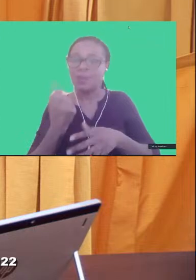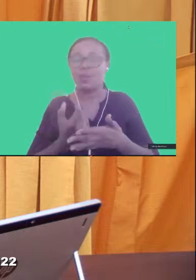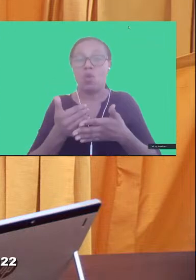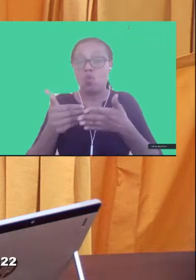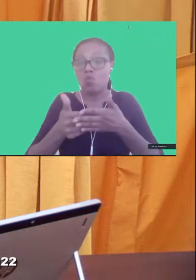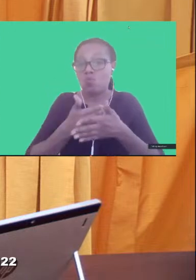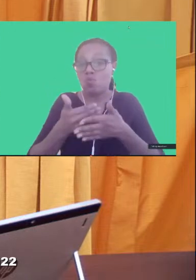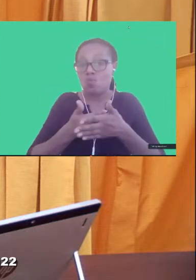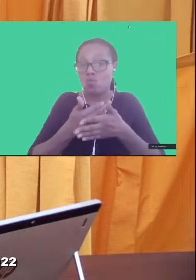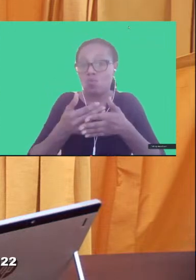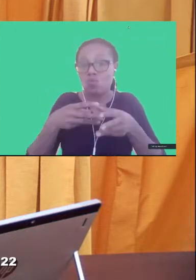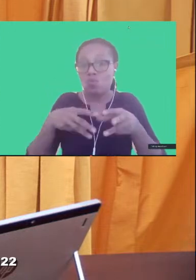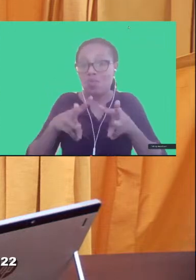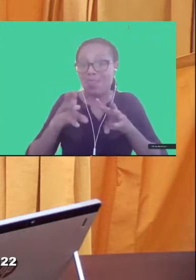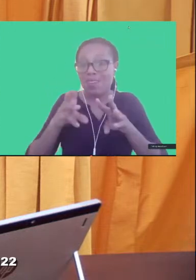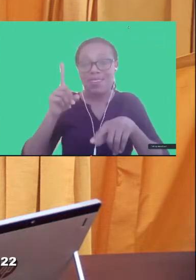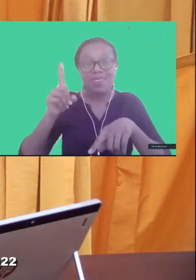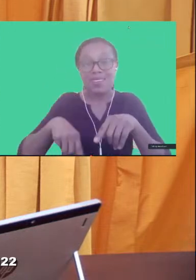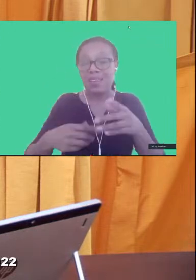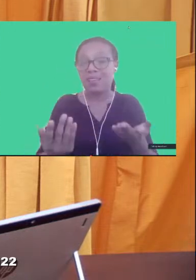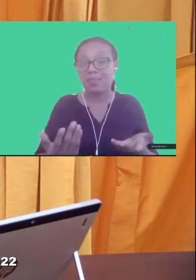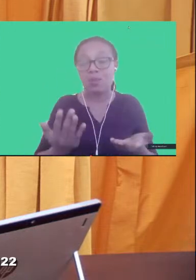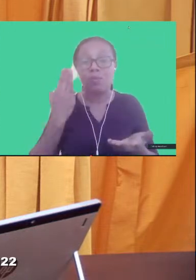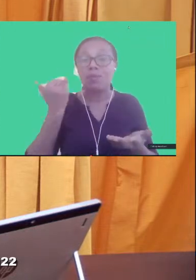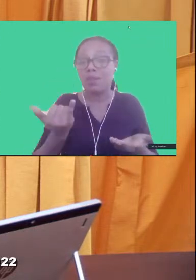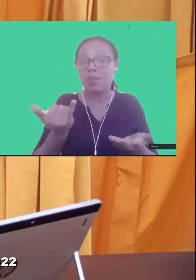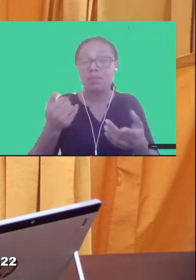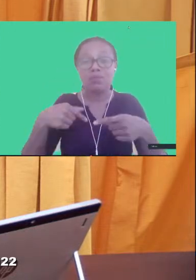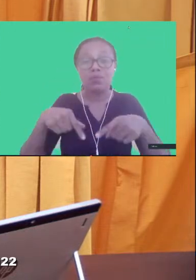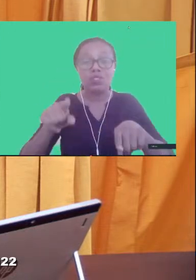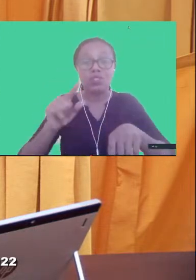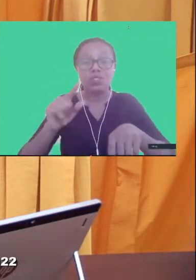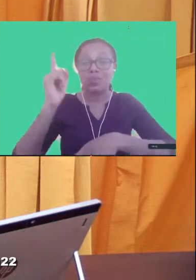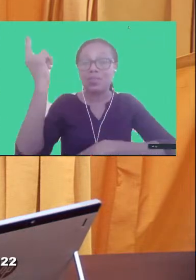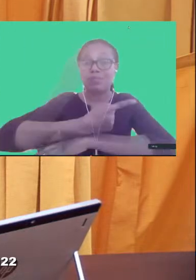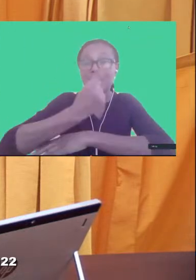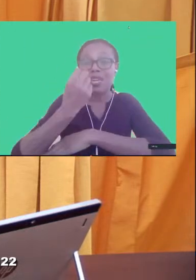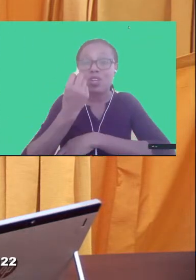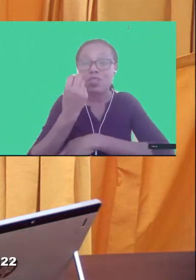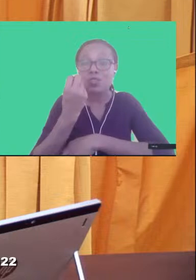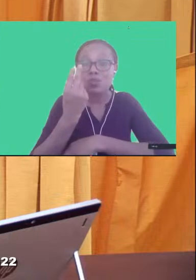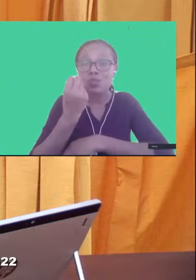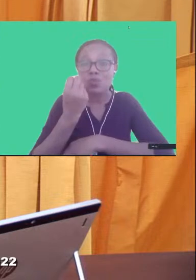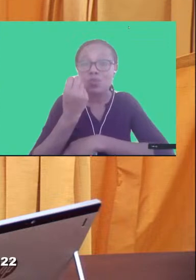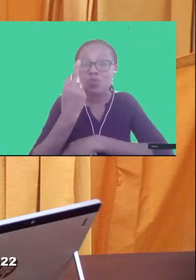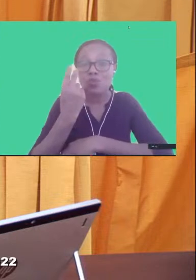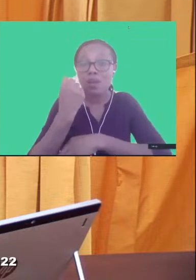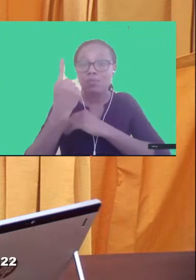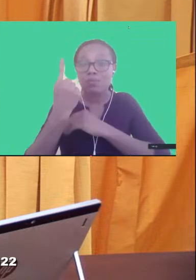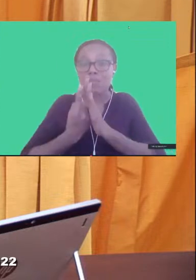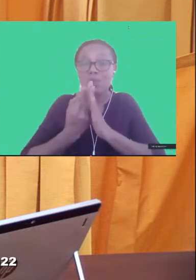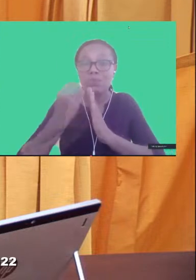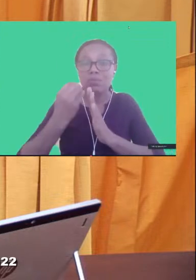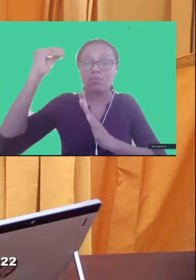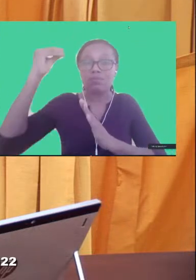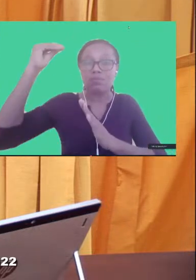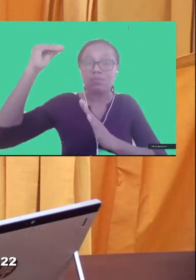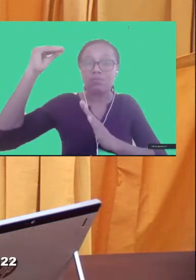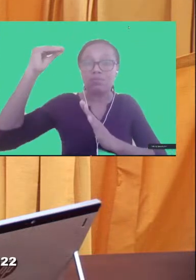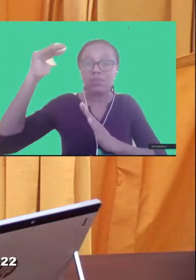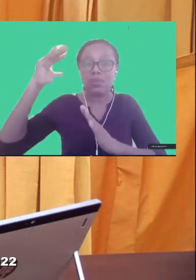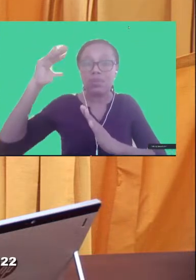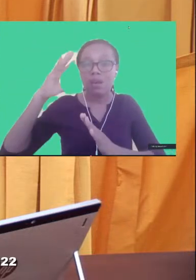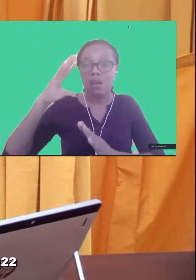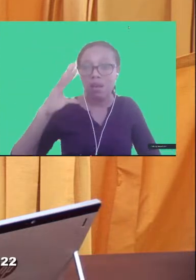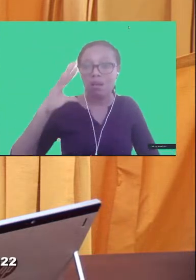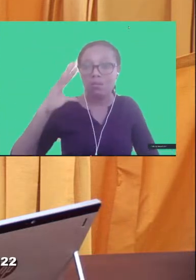during the day. So to be able to allow us then to use the energy from the rays of the sun during